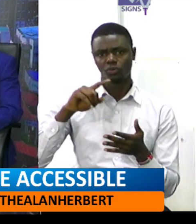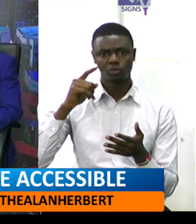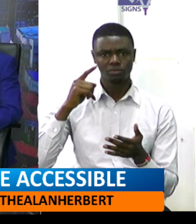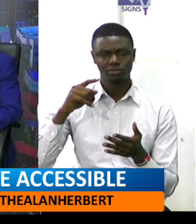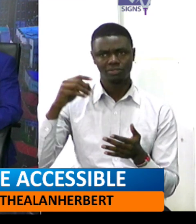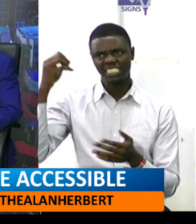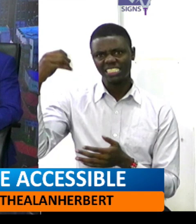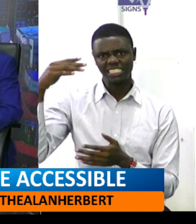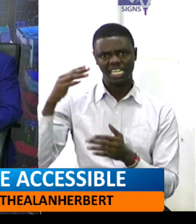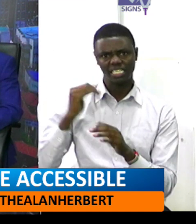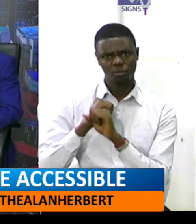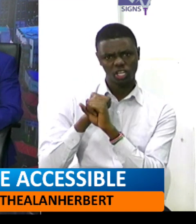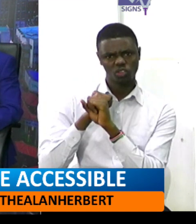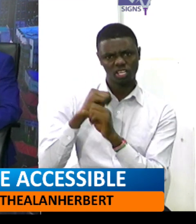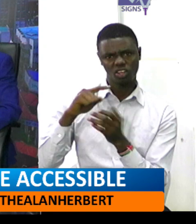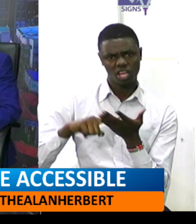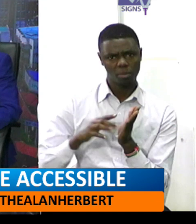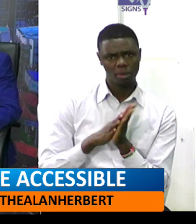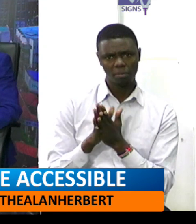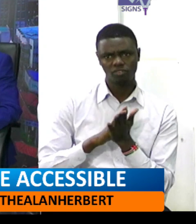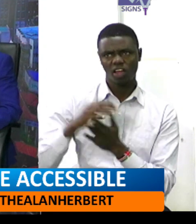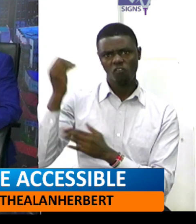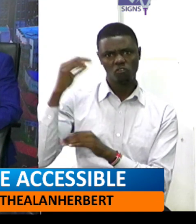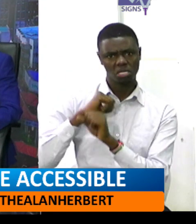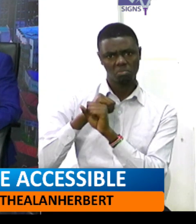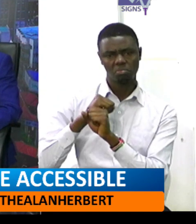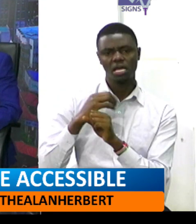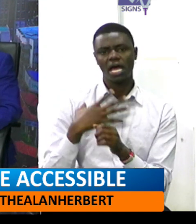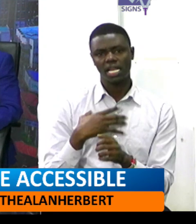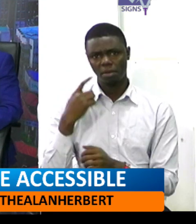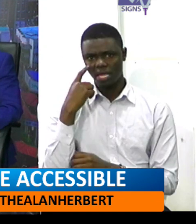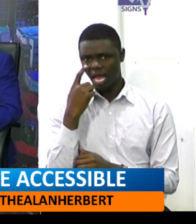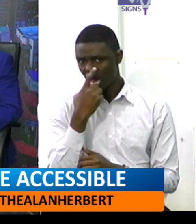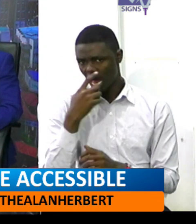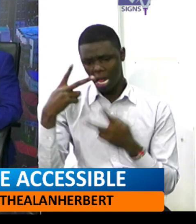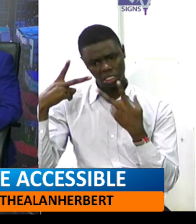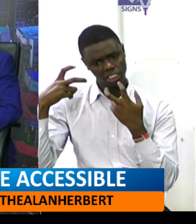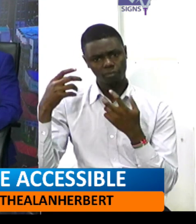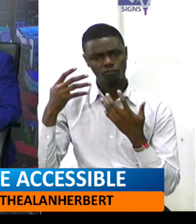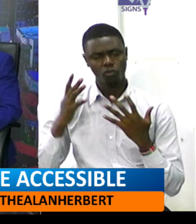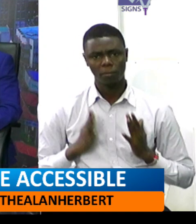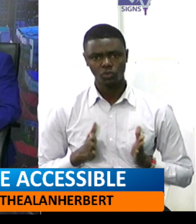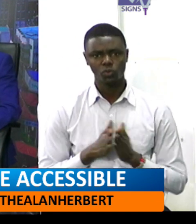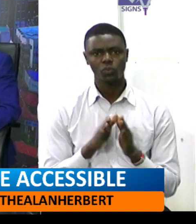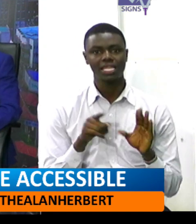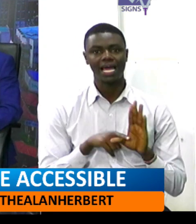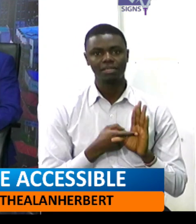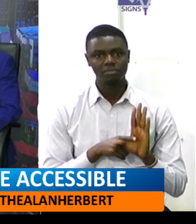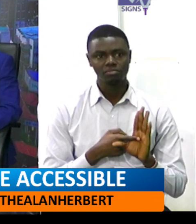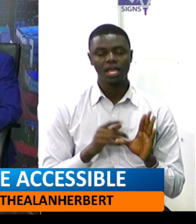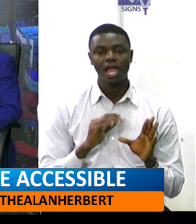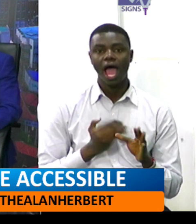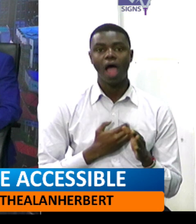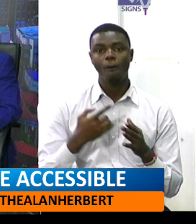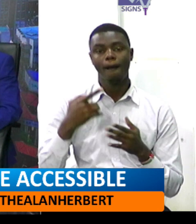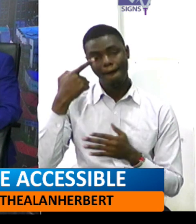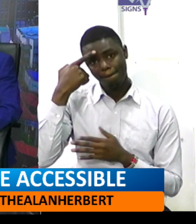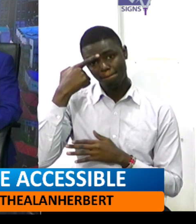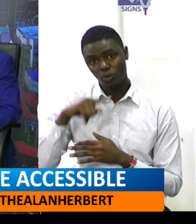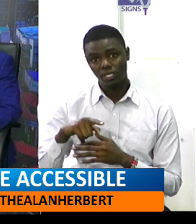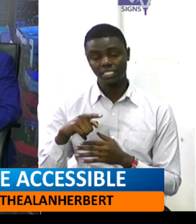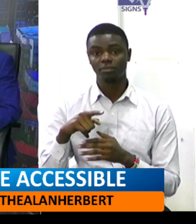and other eye checkups that people, for example, with albinism will require, and by the way, so our policies would also cover for